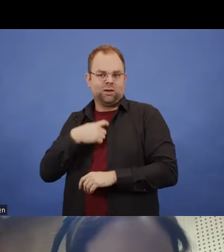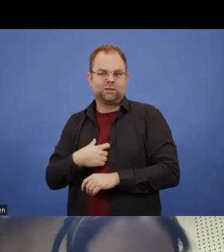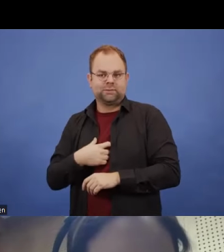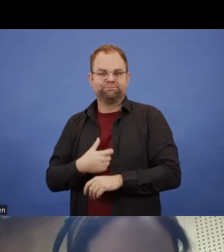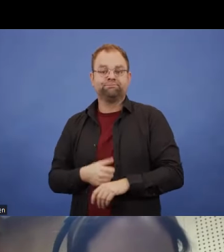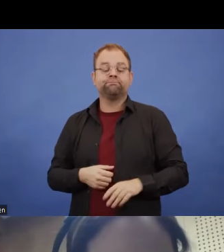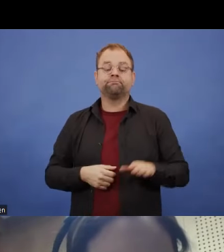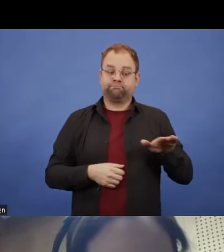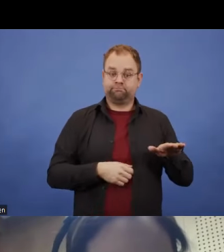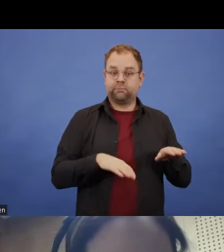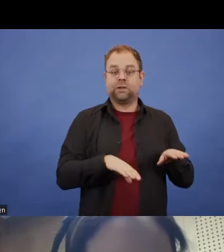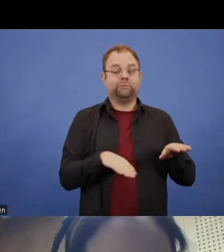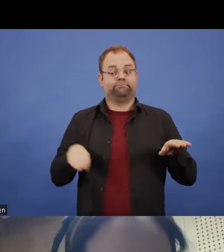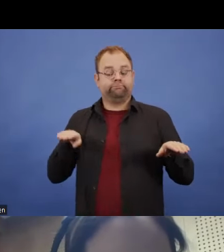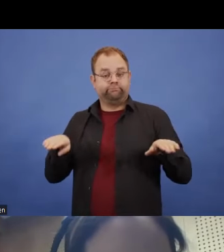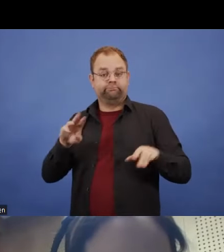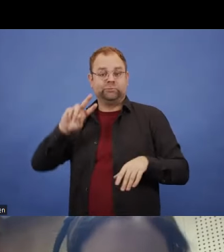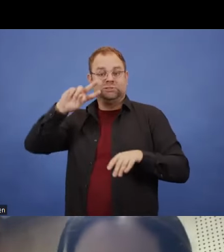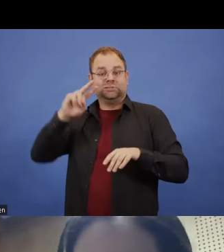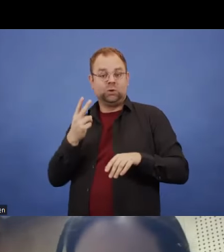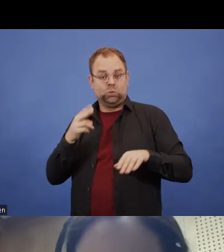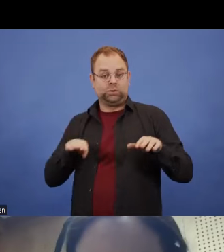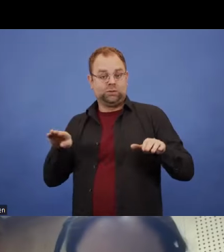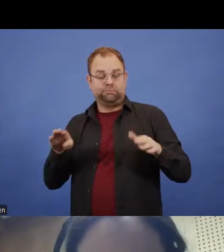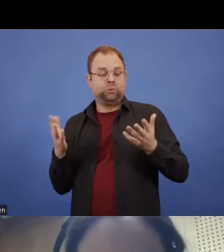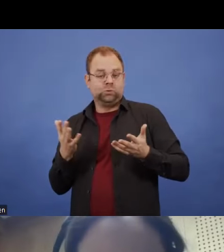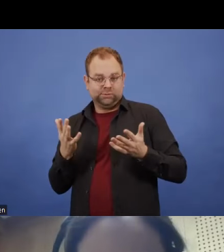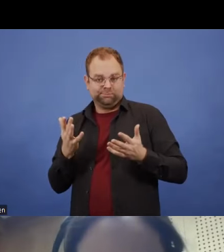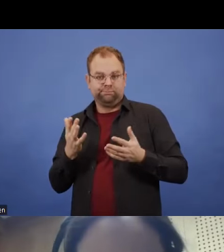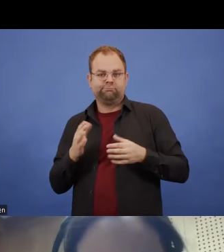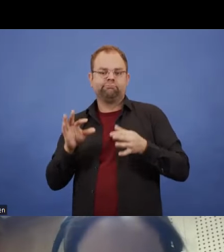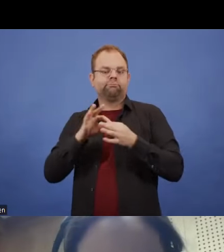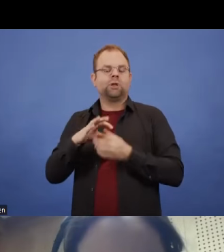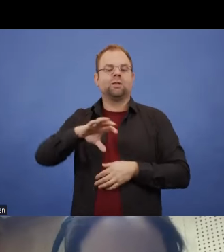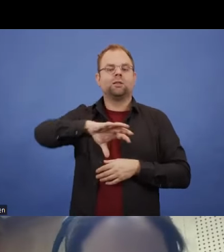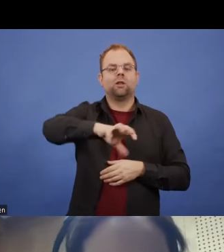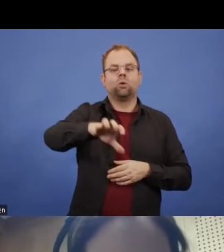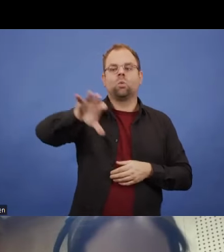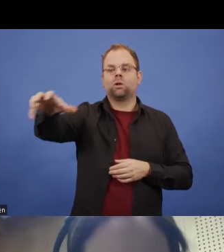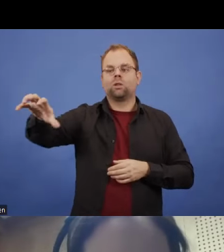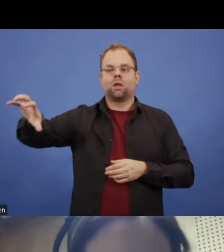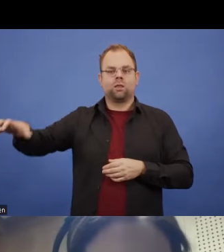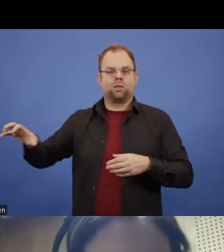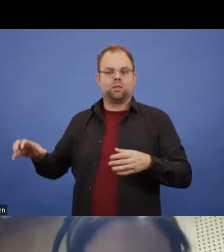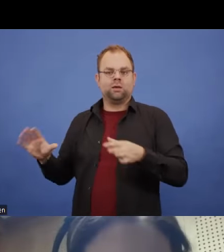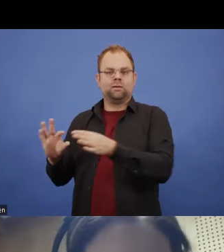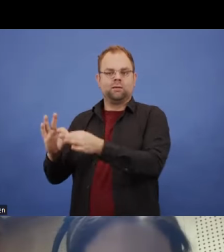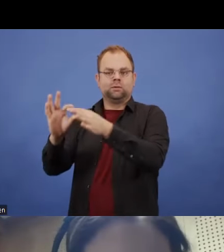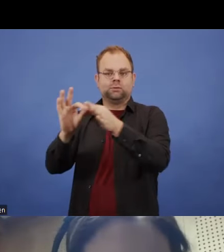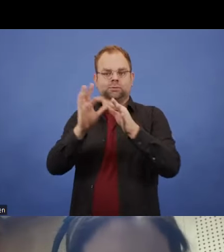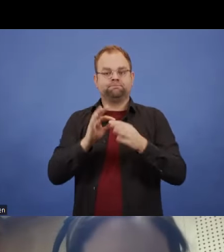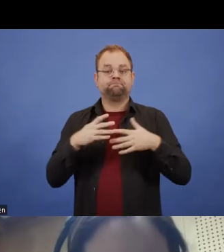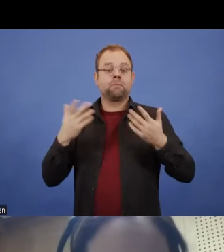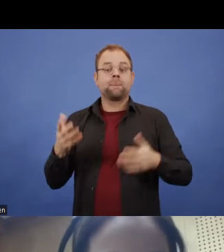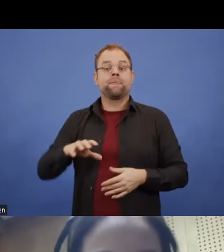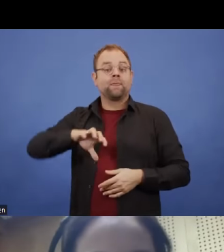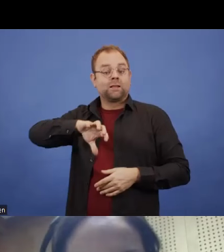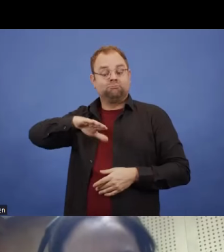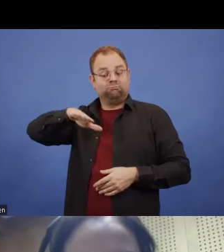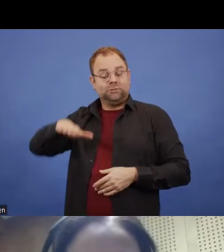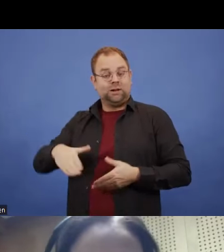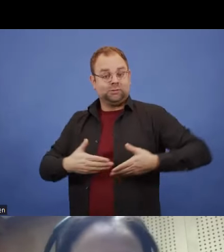here with this mode of acquisition, nationality can be acquired later in life, and then it's based on long-term residence. And